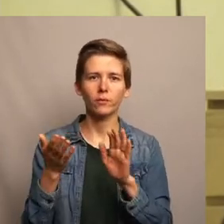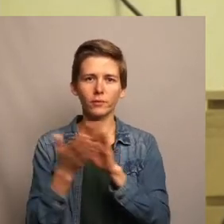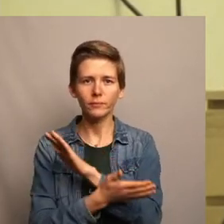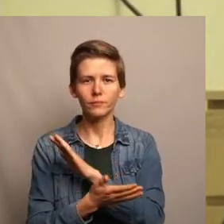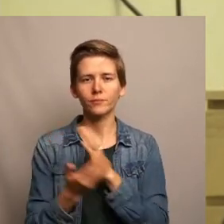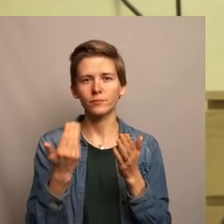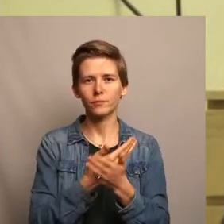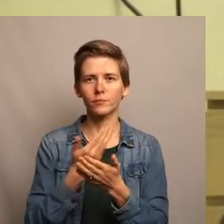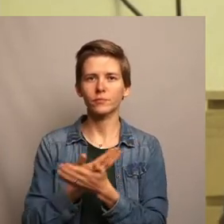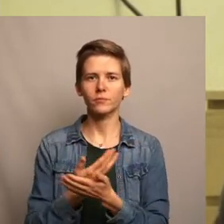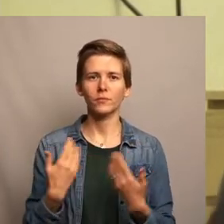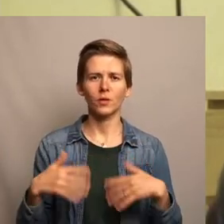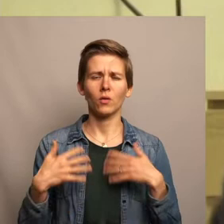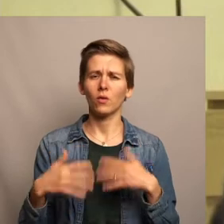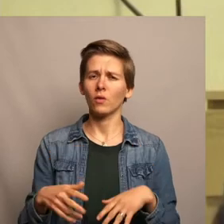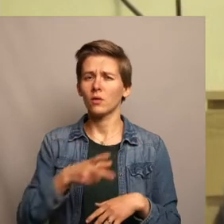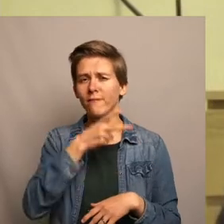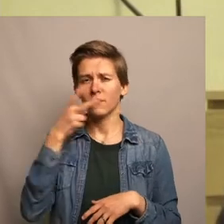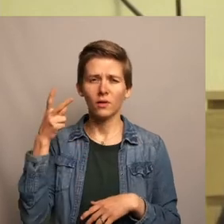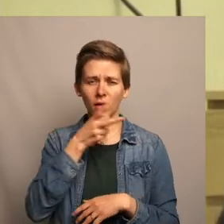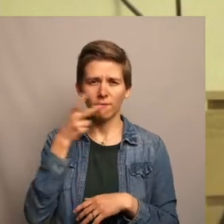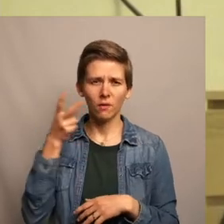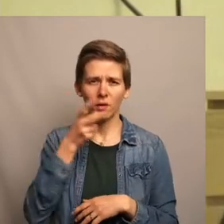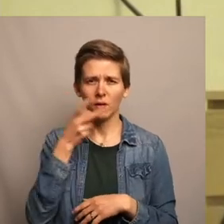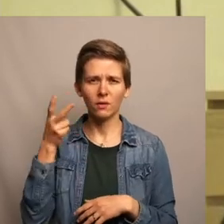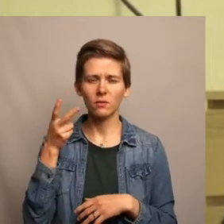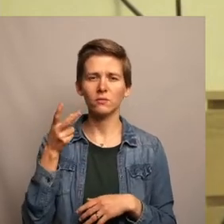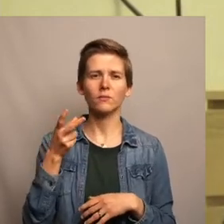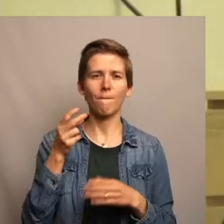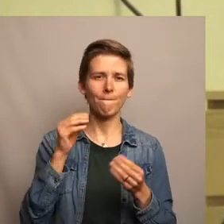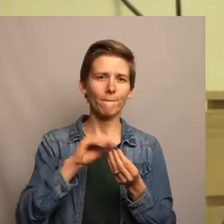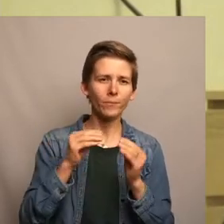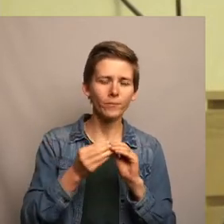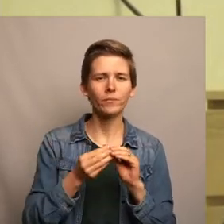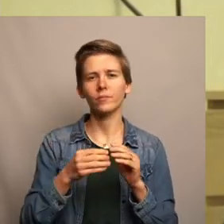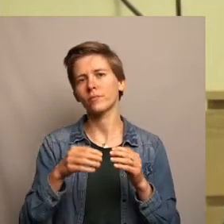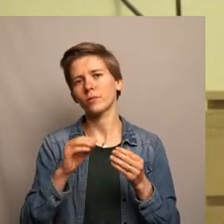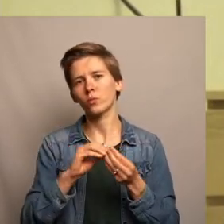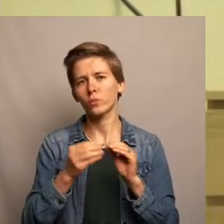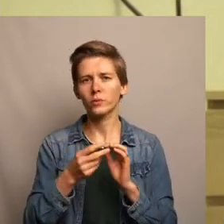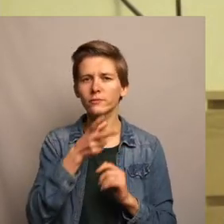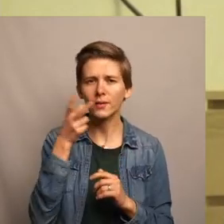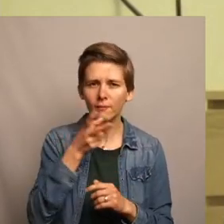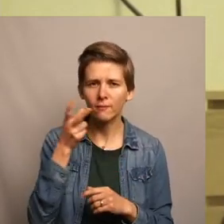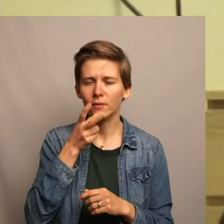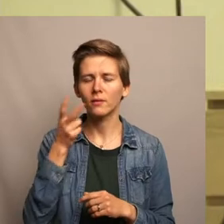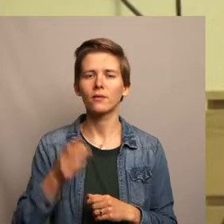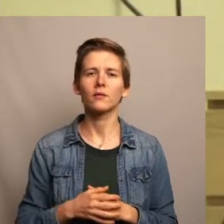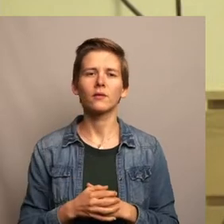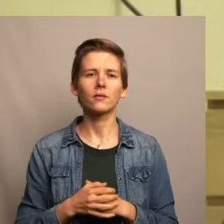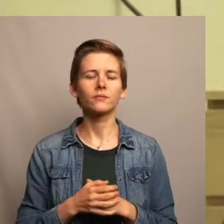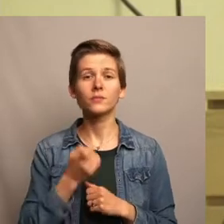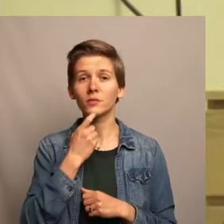incredibly violent contexts and gender and sexual persecution. And so when they came to Europe and also to Finland,